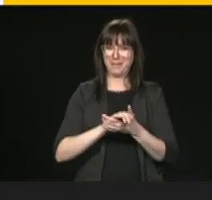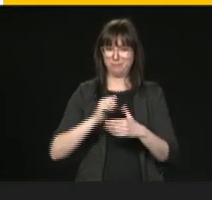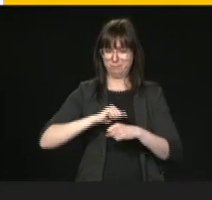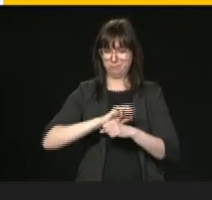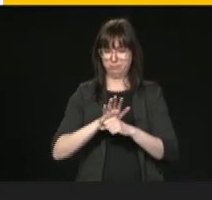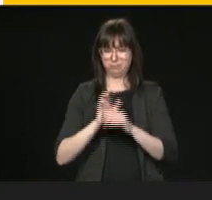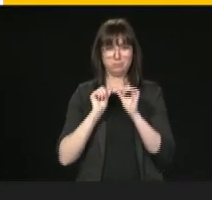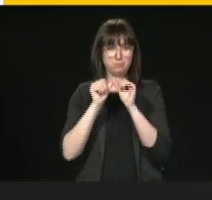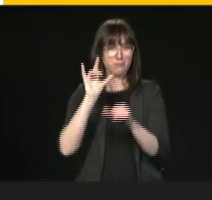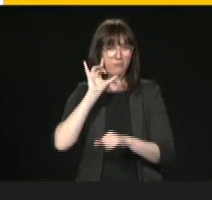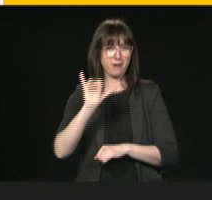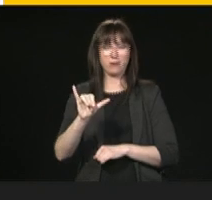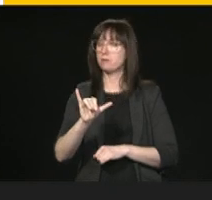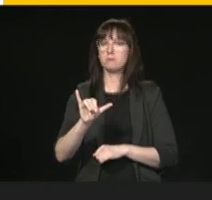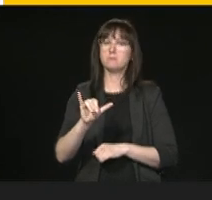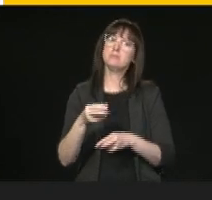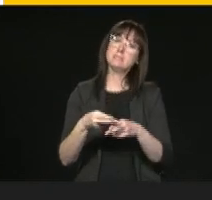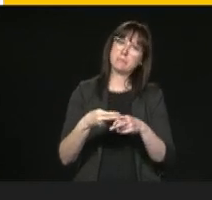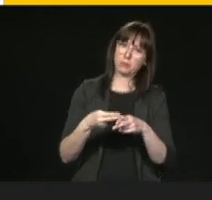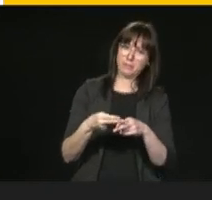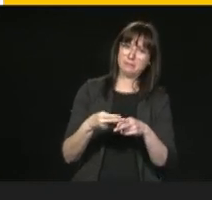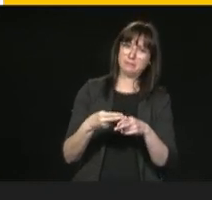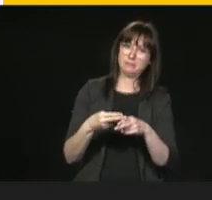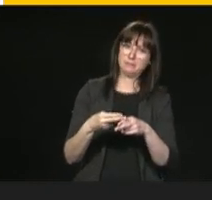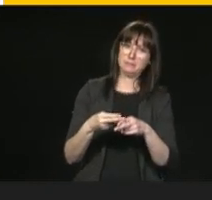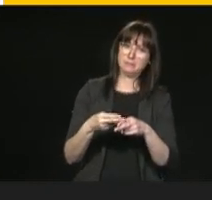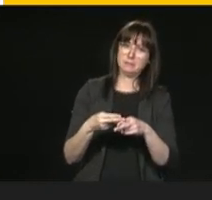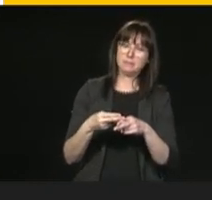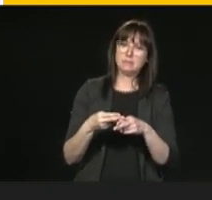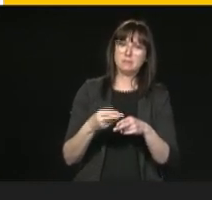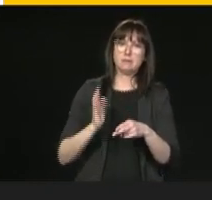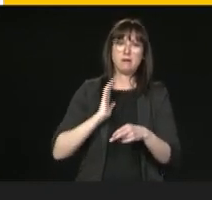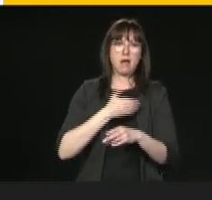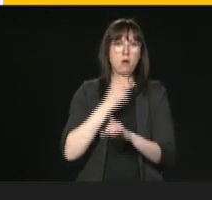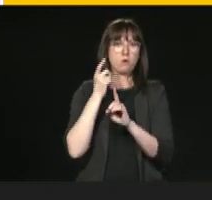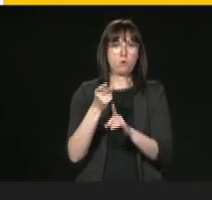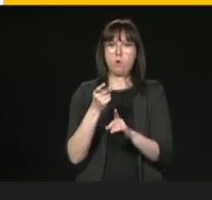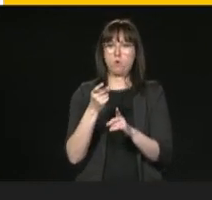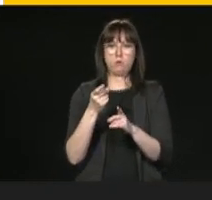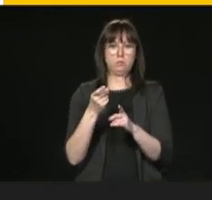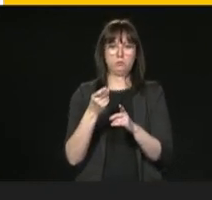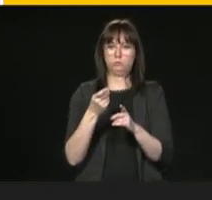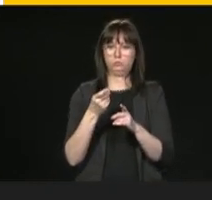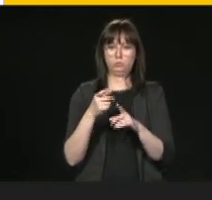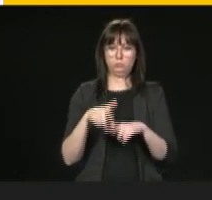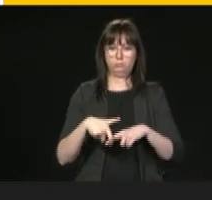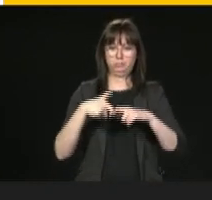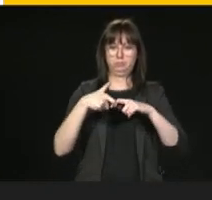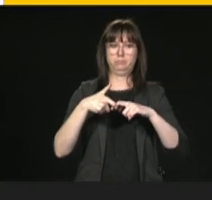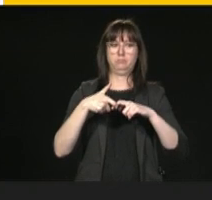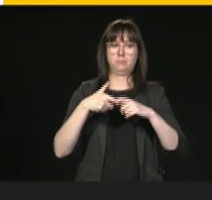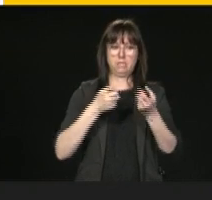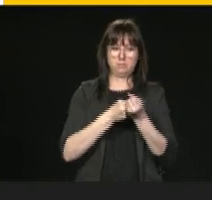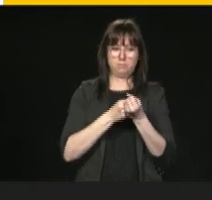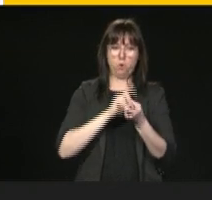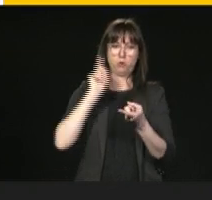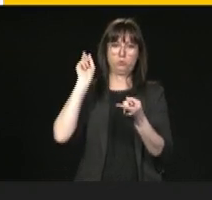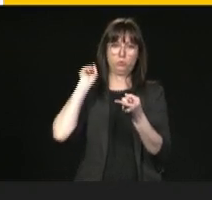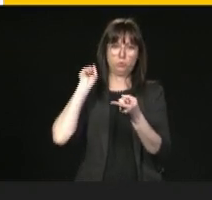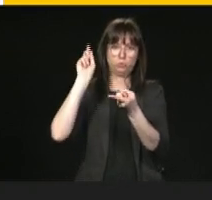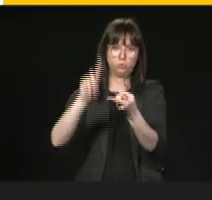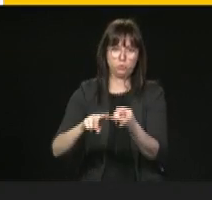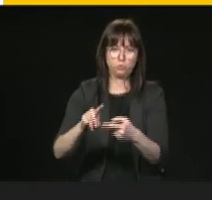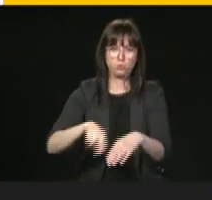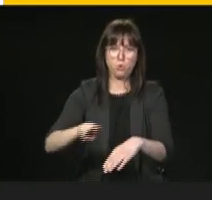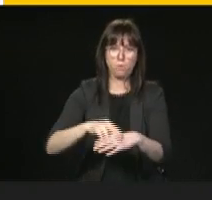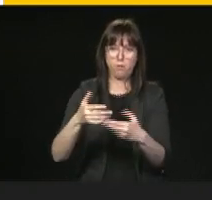The idea is to build us a bridge to normalcy. And although, of course, there's uncertainty how long that would be, we